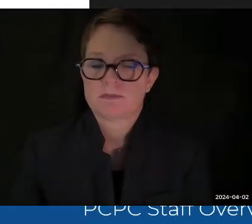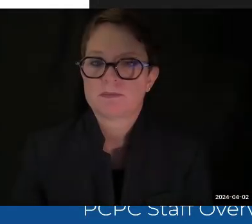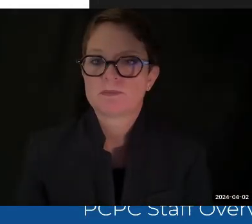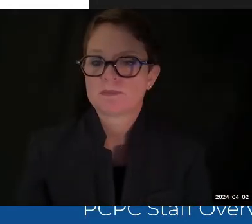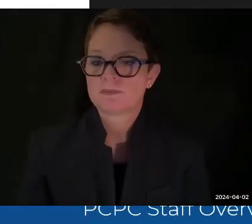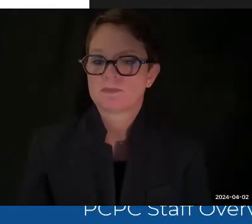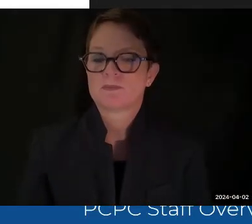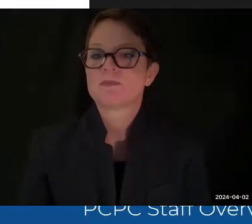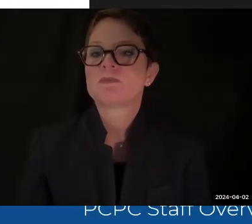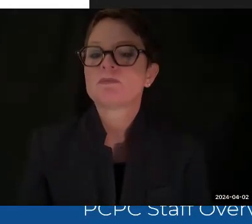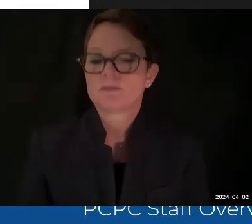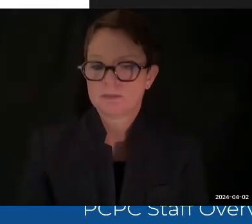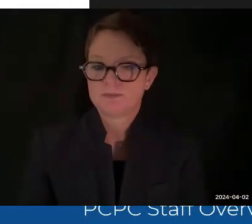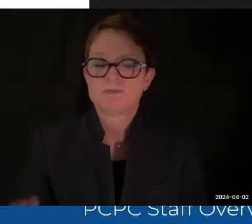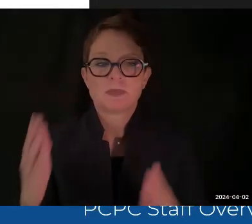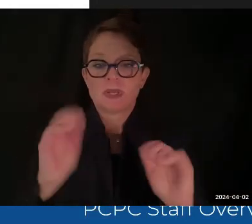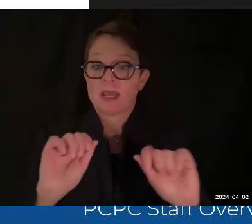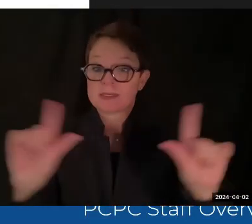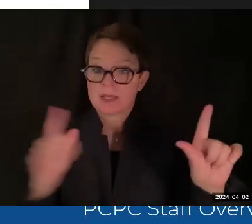Next slide.